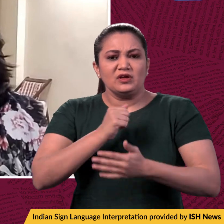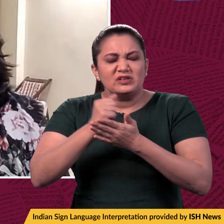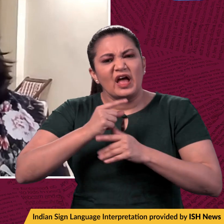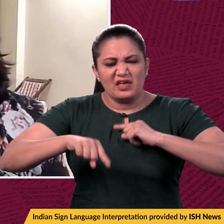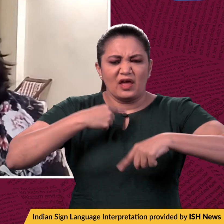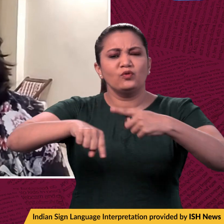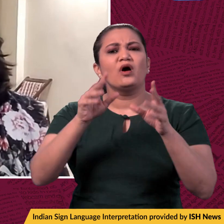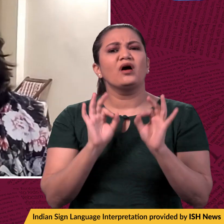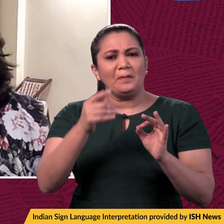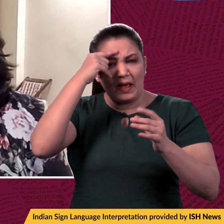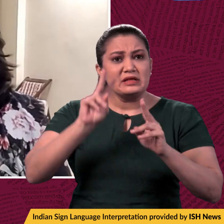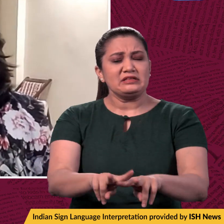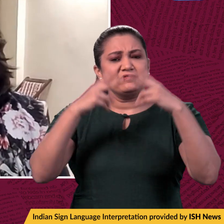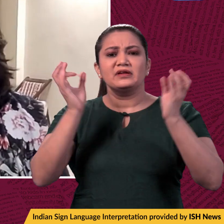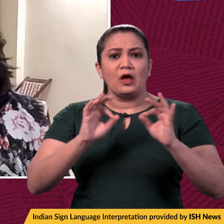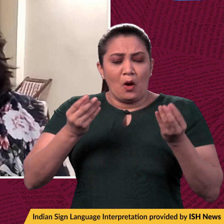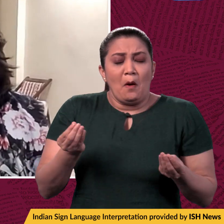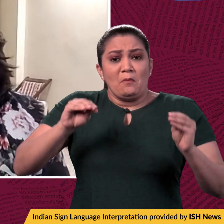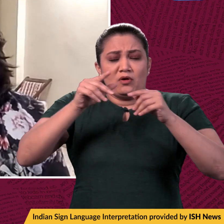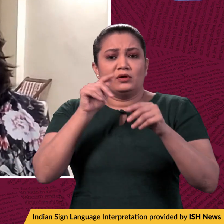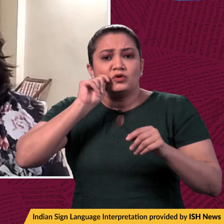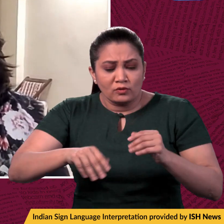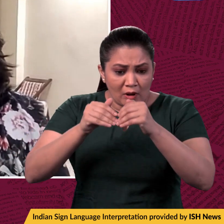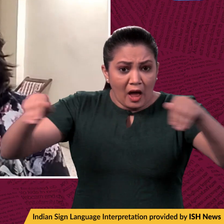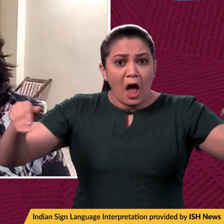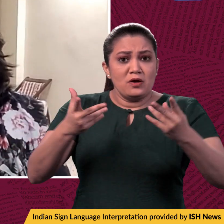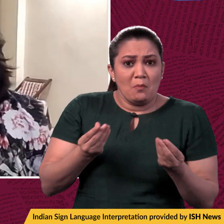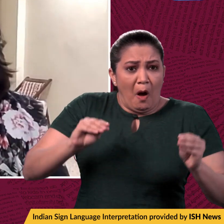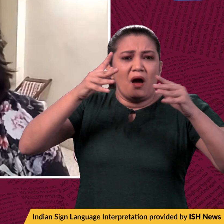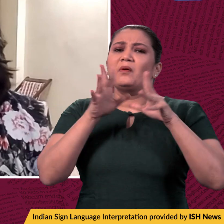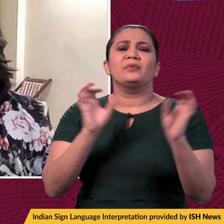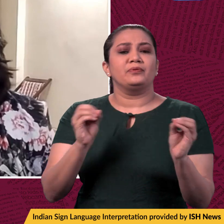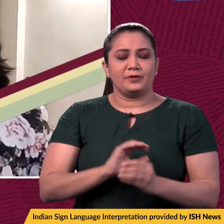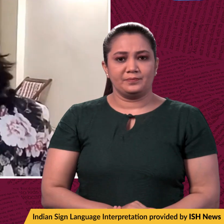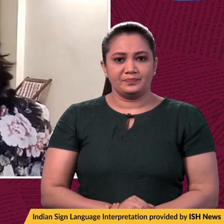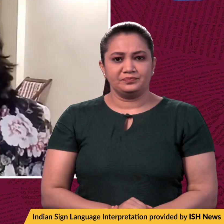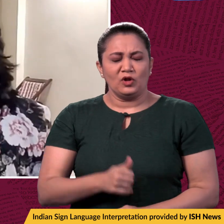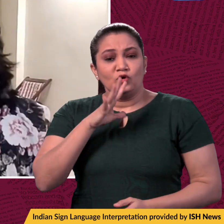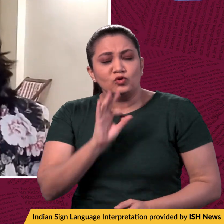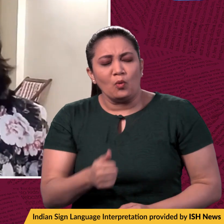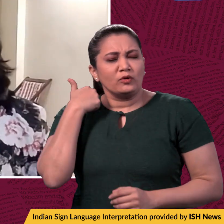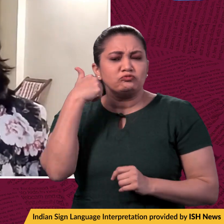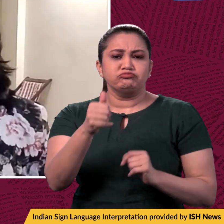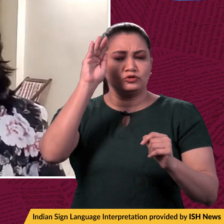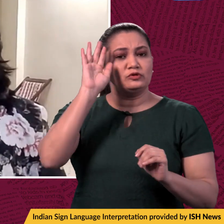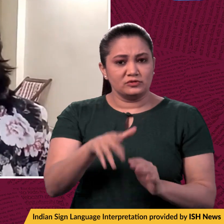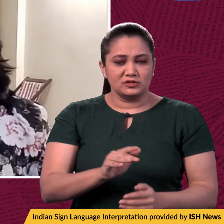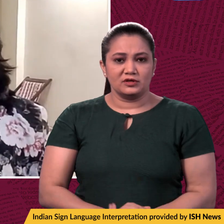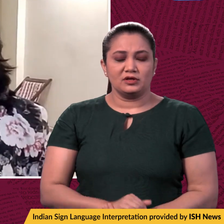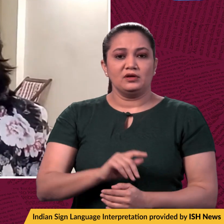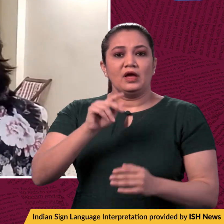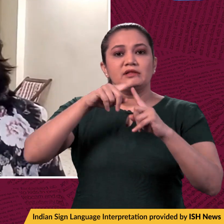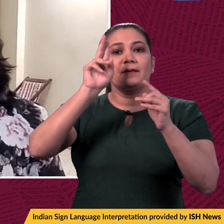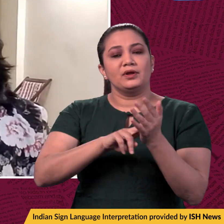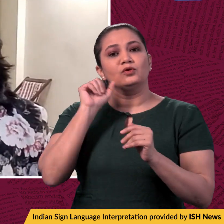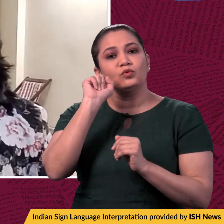the drills are fairly regular and not an escalation of the standoff with Ukraine. And one piece of really good news coming